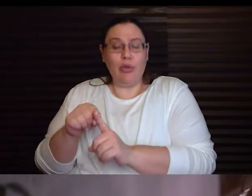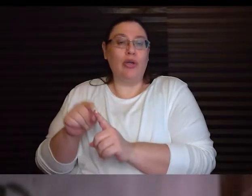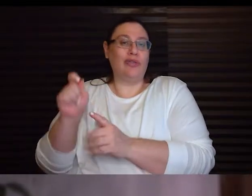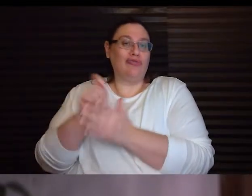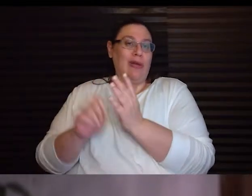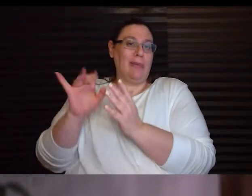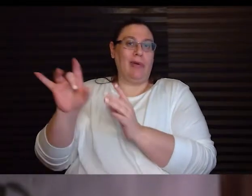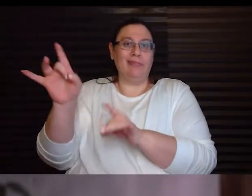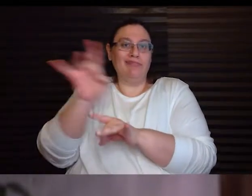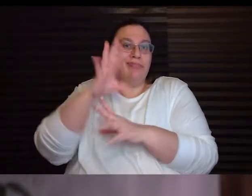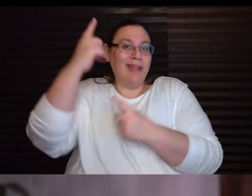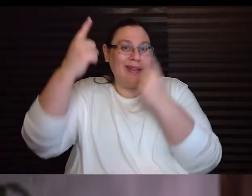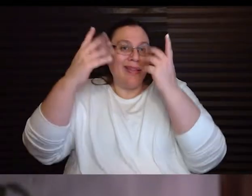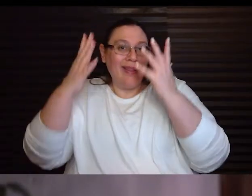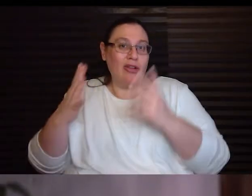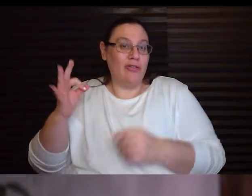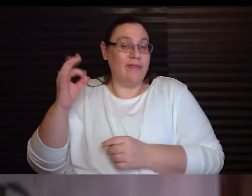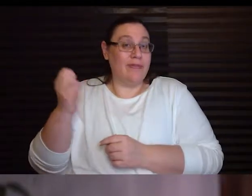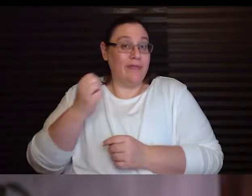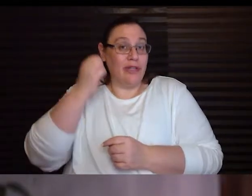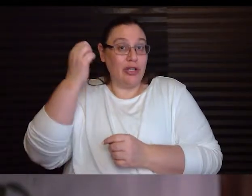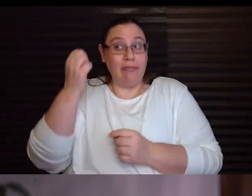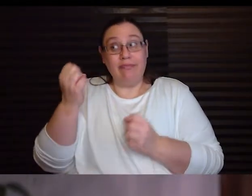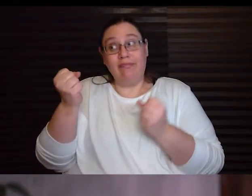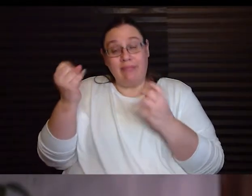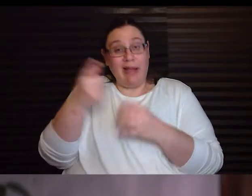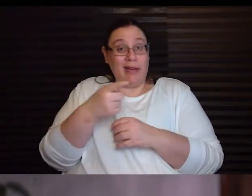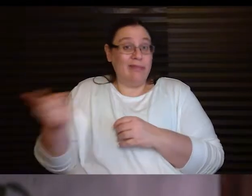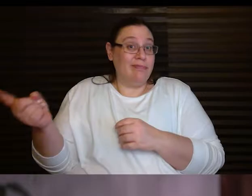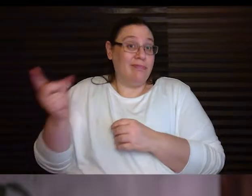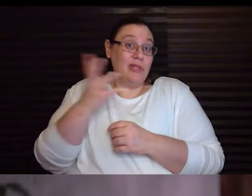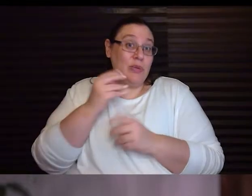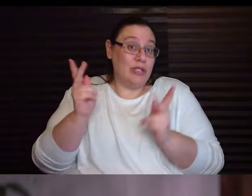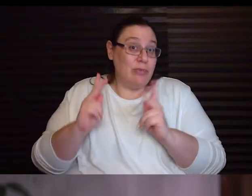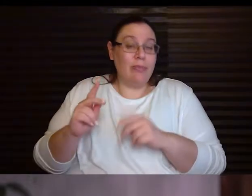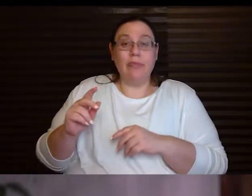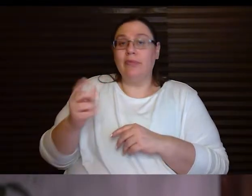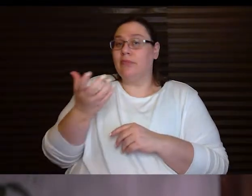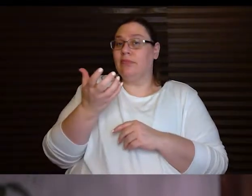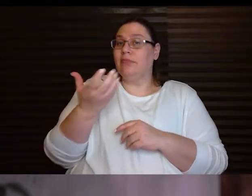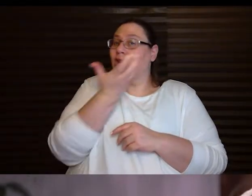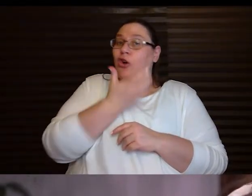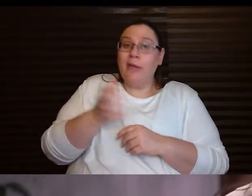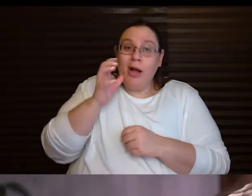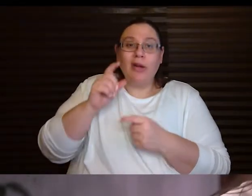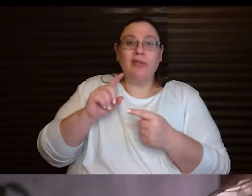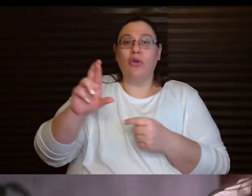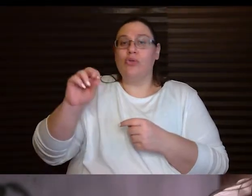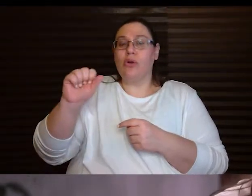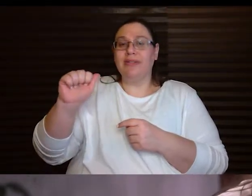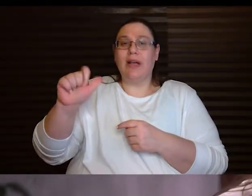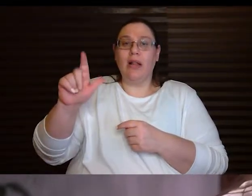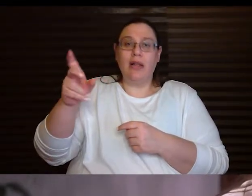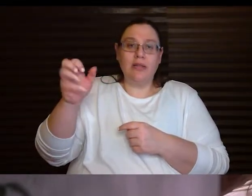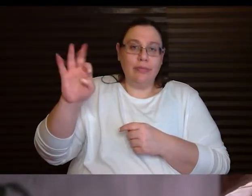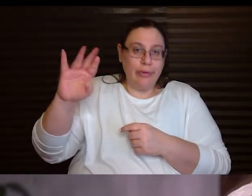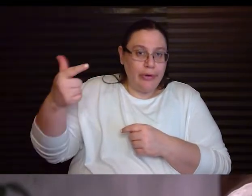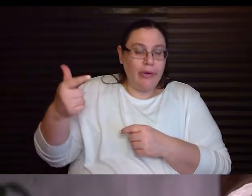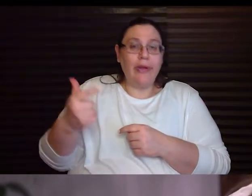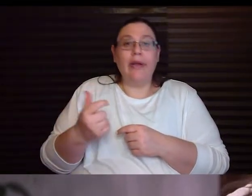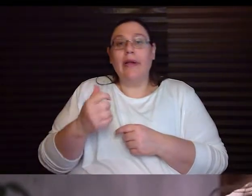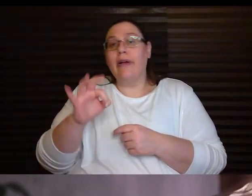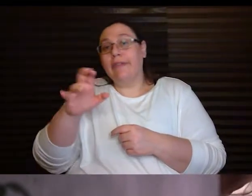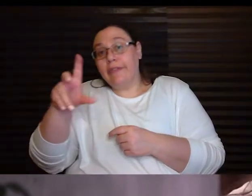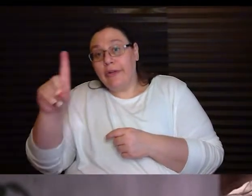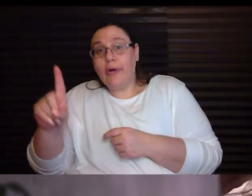by some of the great thinkers of Europe, many of them Jews, Karl Marx and Rosa Luxemburg, Sigmund Freud,